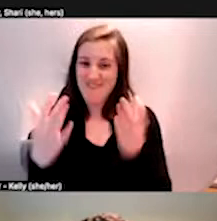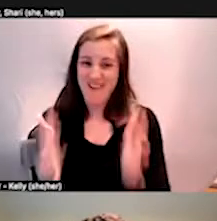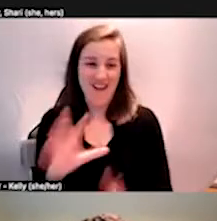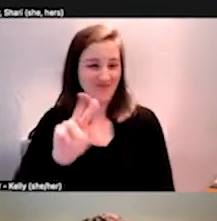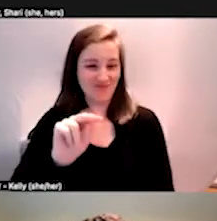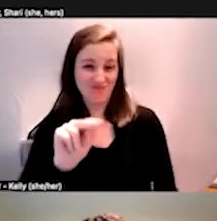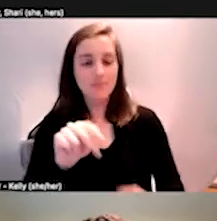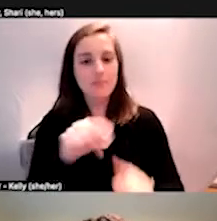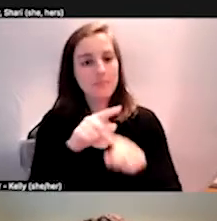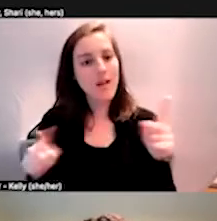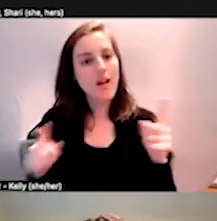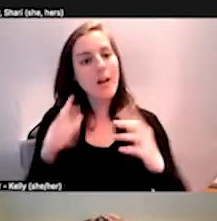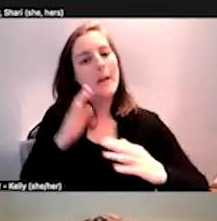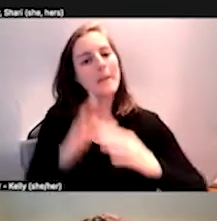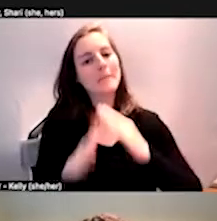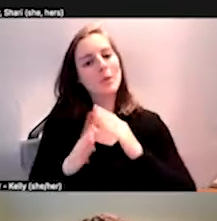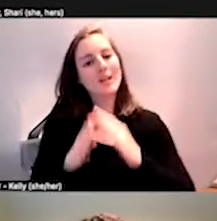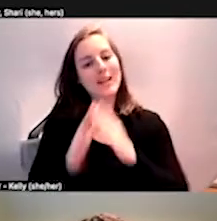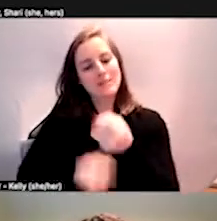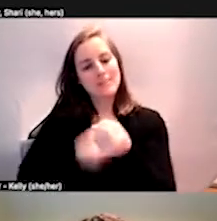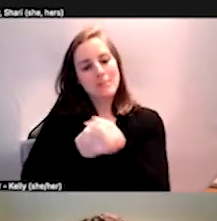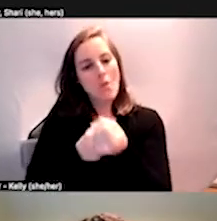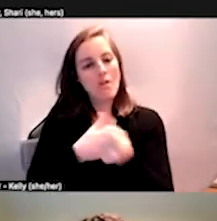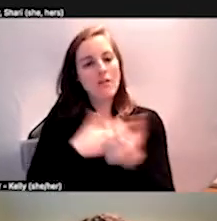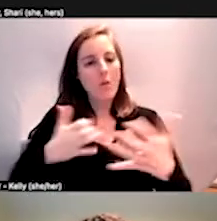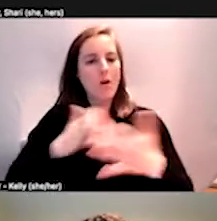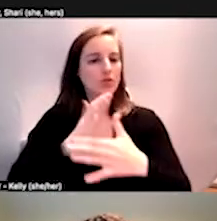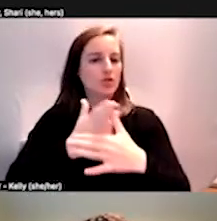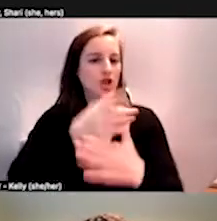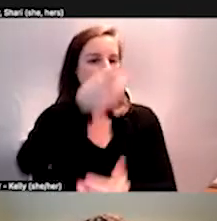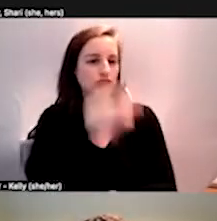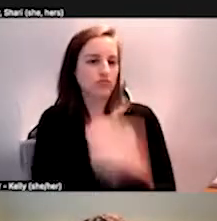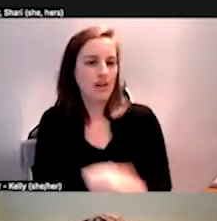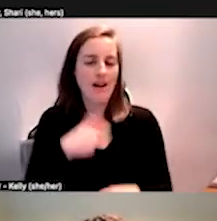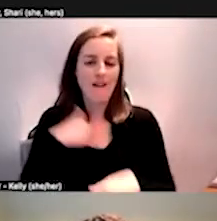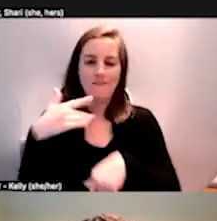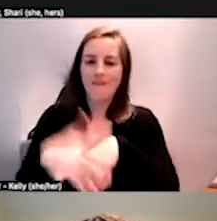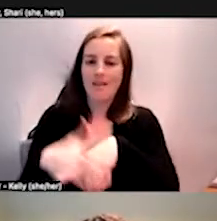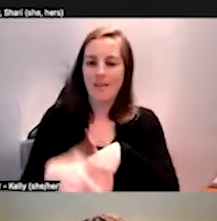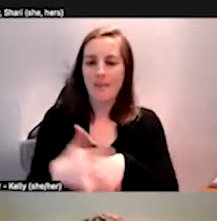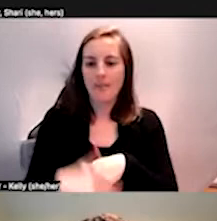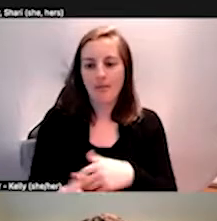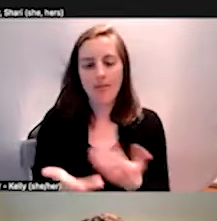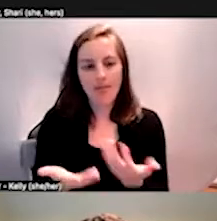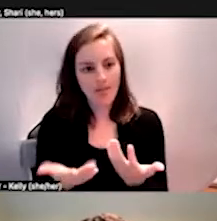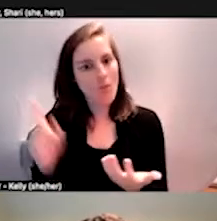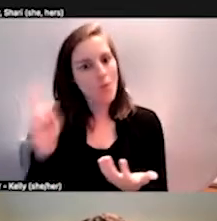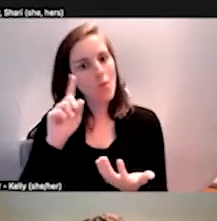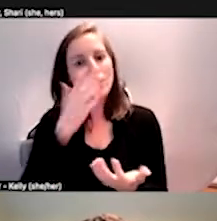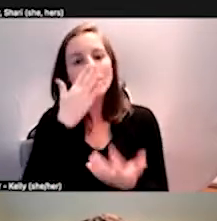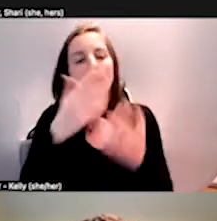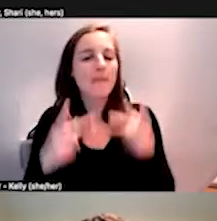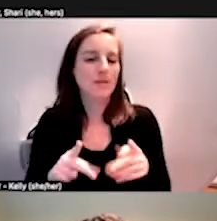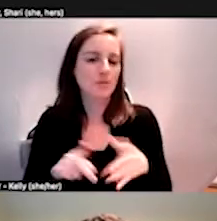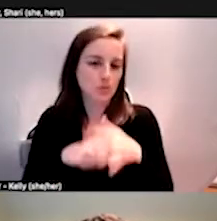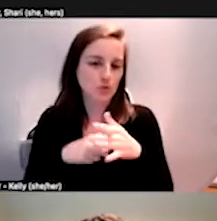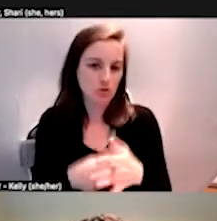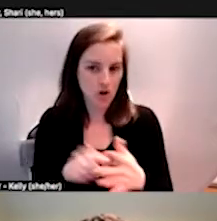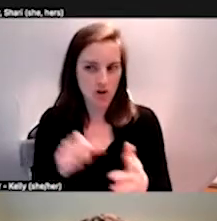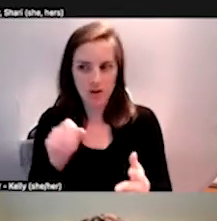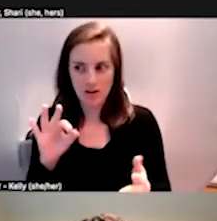aspect, wanted to share these resources that are available to the public and great places to start when the Google